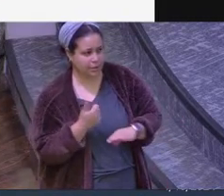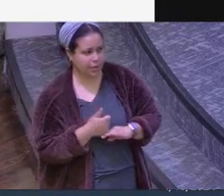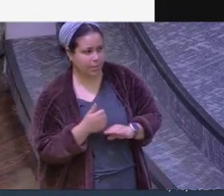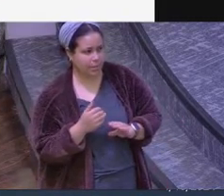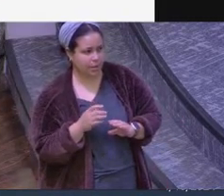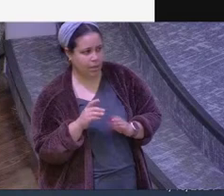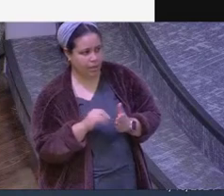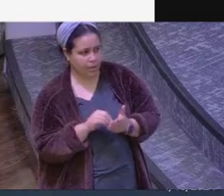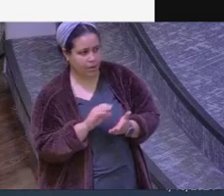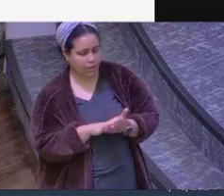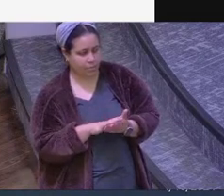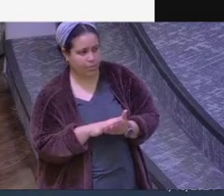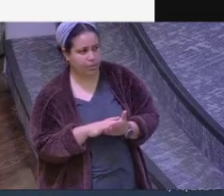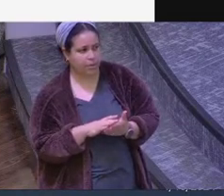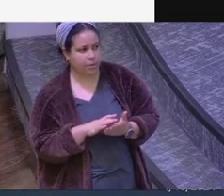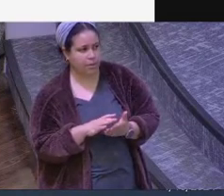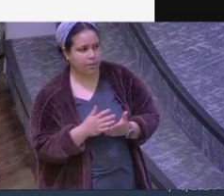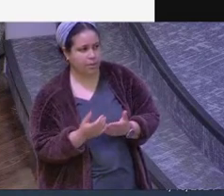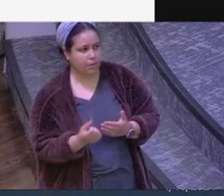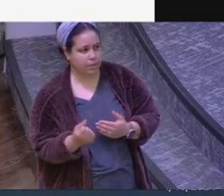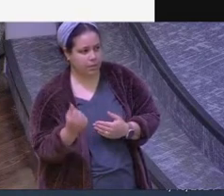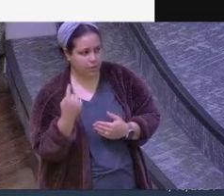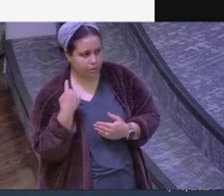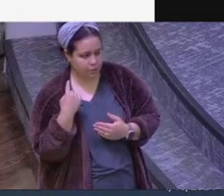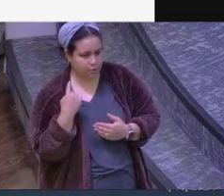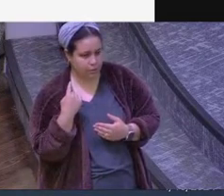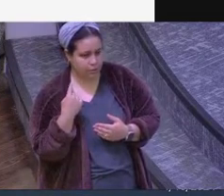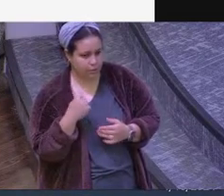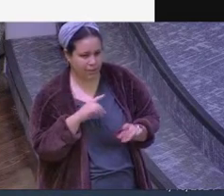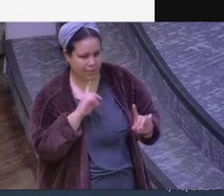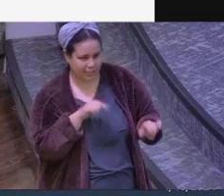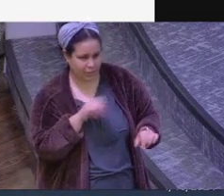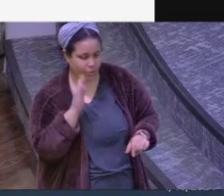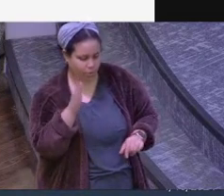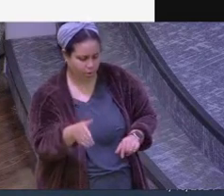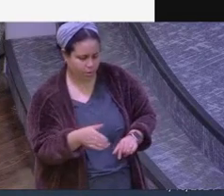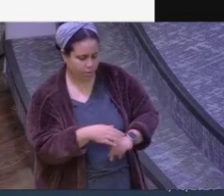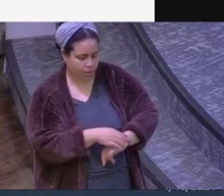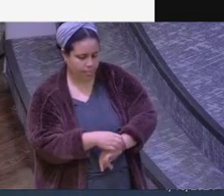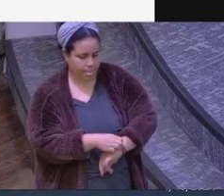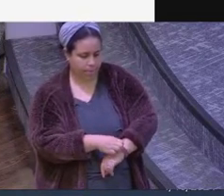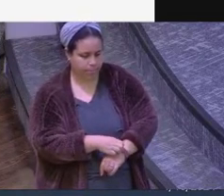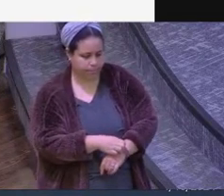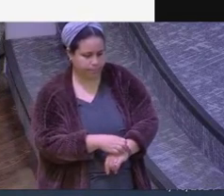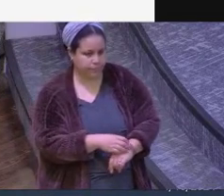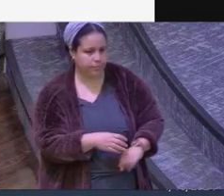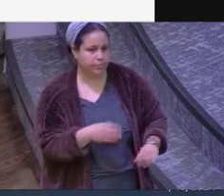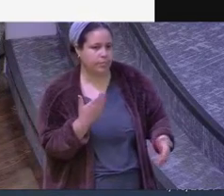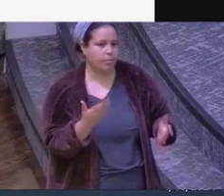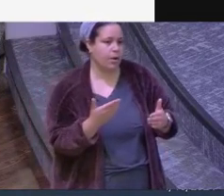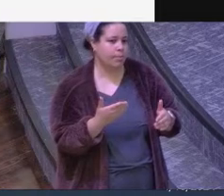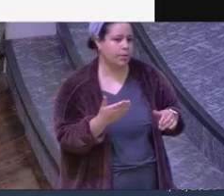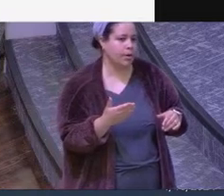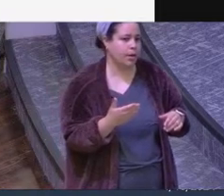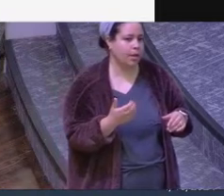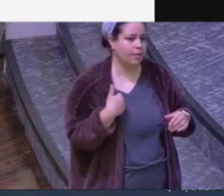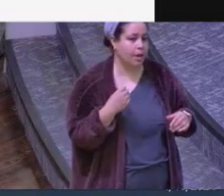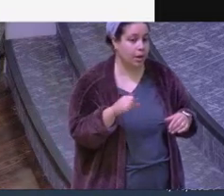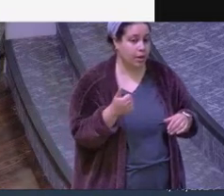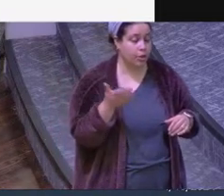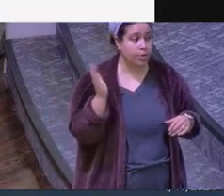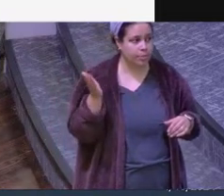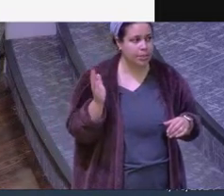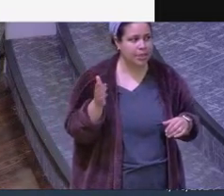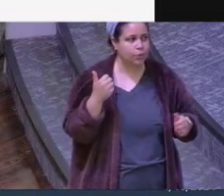we had last year. Please put questions in there. We'll answer those. So we'll come back to you, probably a similar presentation, just with